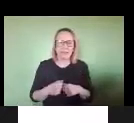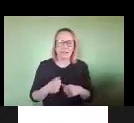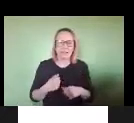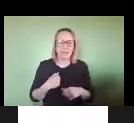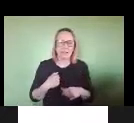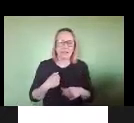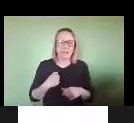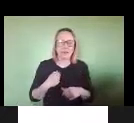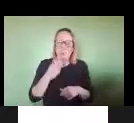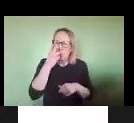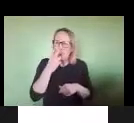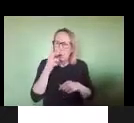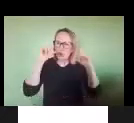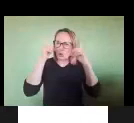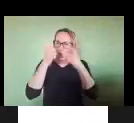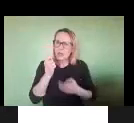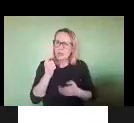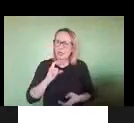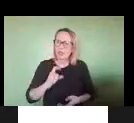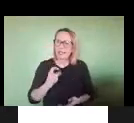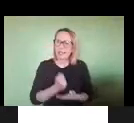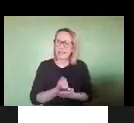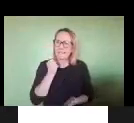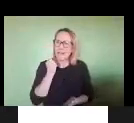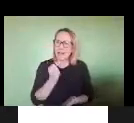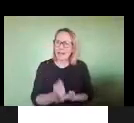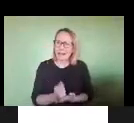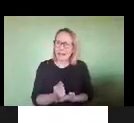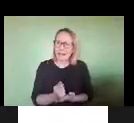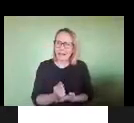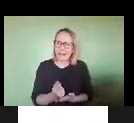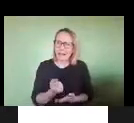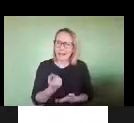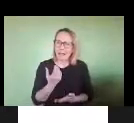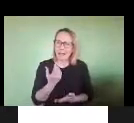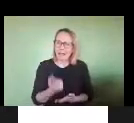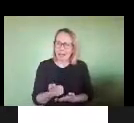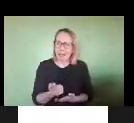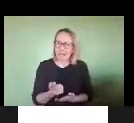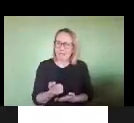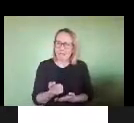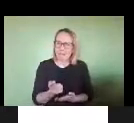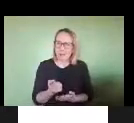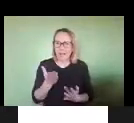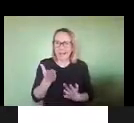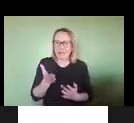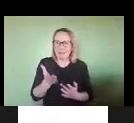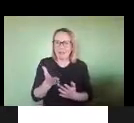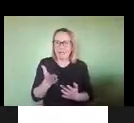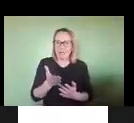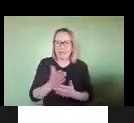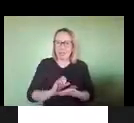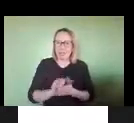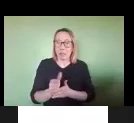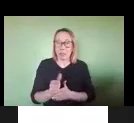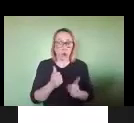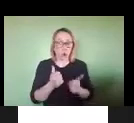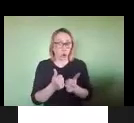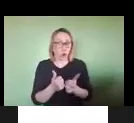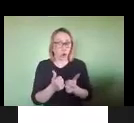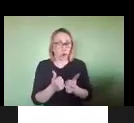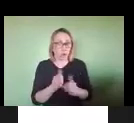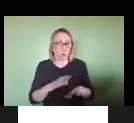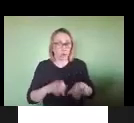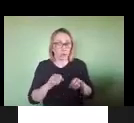Old College Clydebank, I passed Intermediate 1, Intermediate 2 in computing. That is brilliant. Well, that's a good starting point for you. Yes.